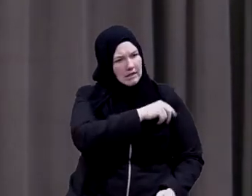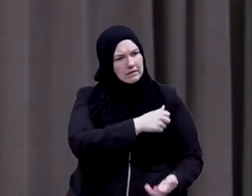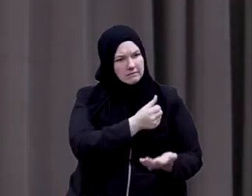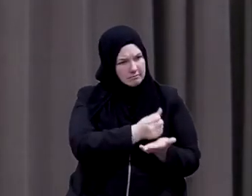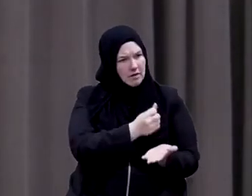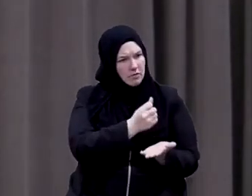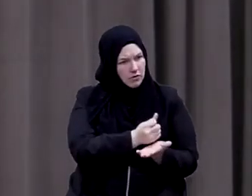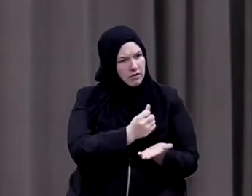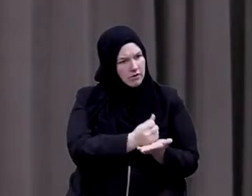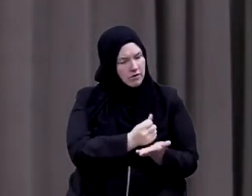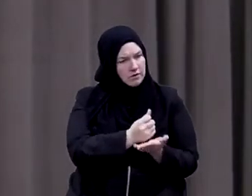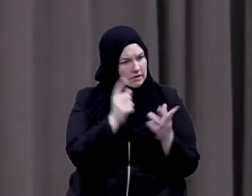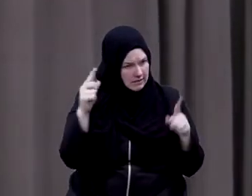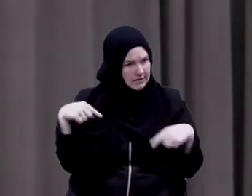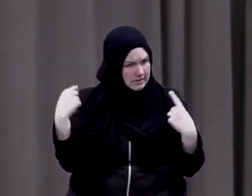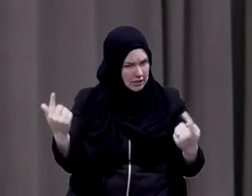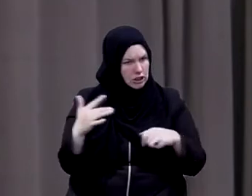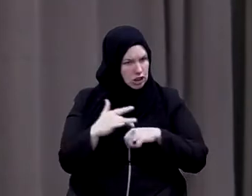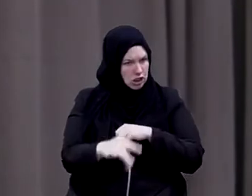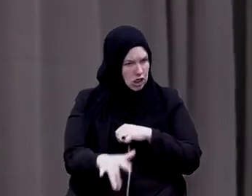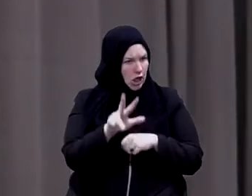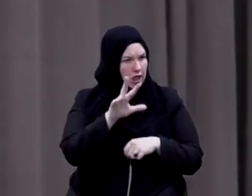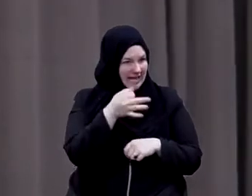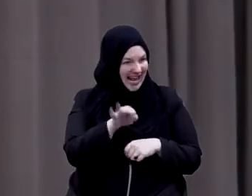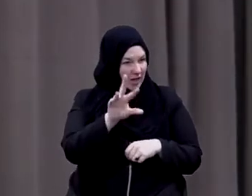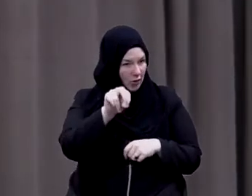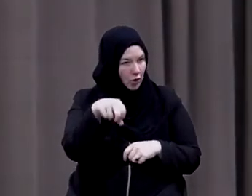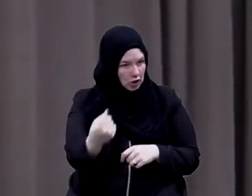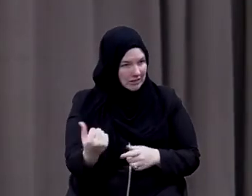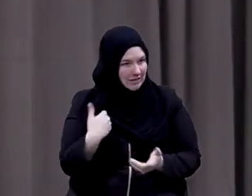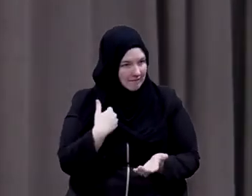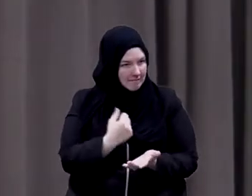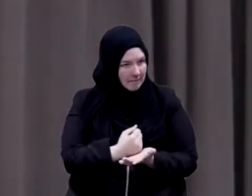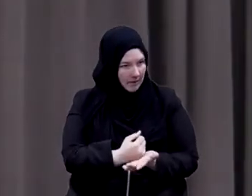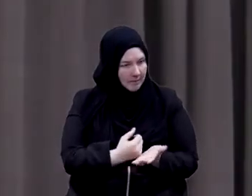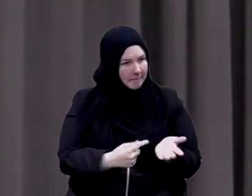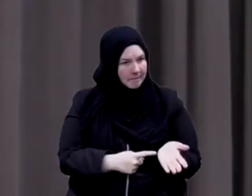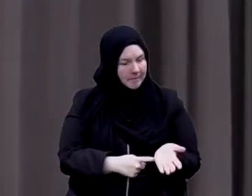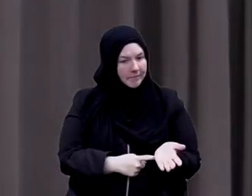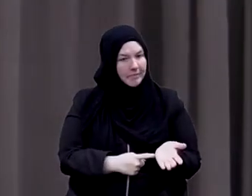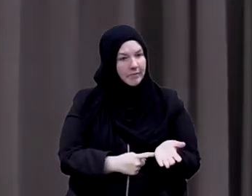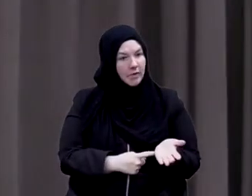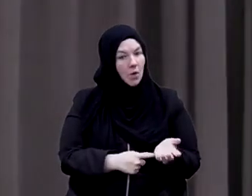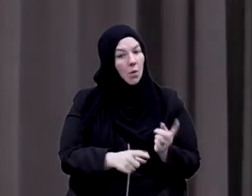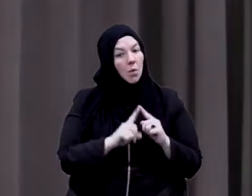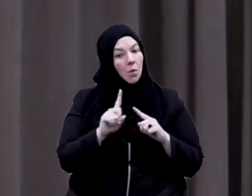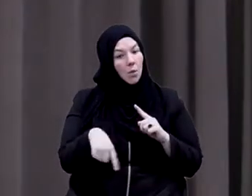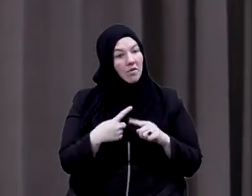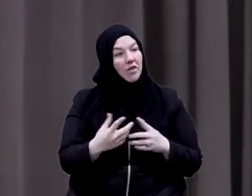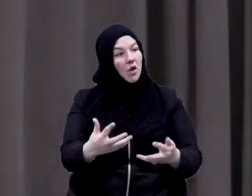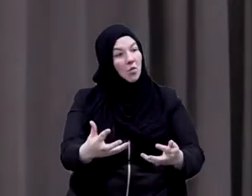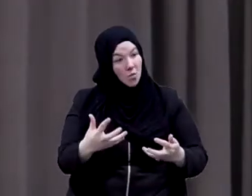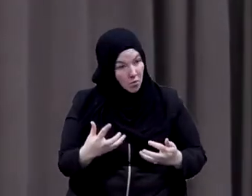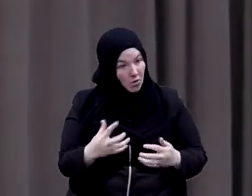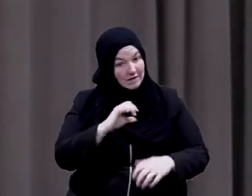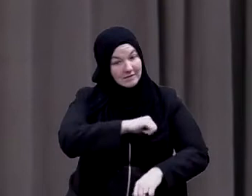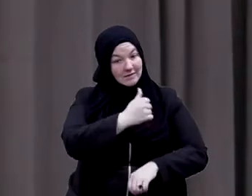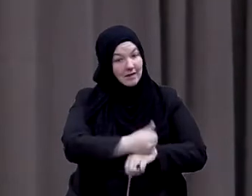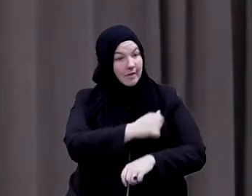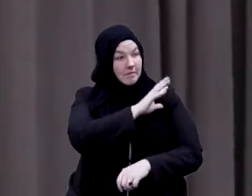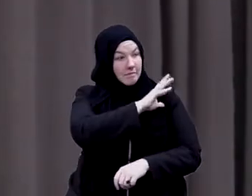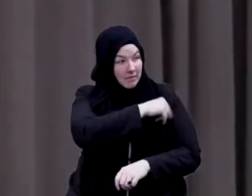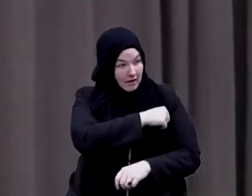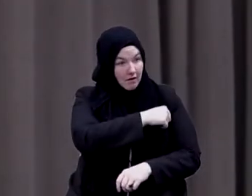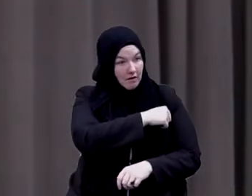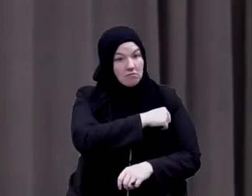passport since the early 30s. So when they want to have a Palestinian state,